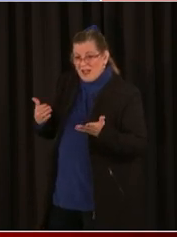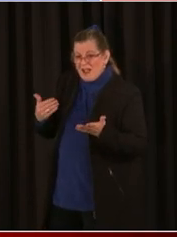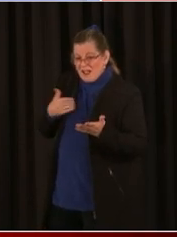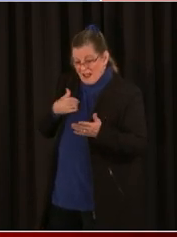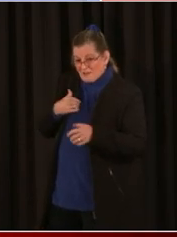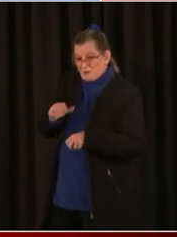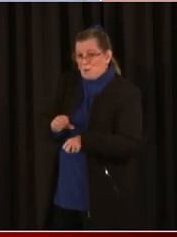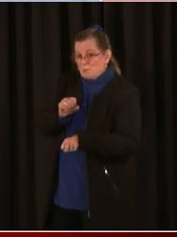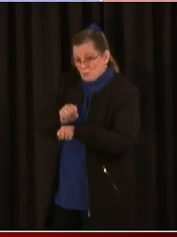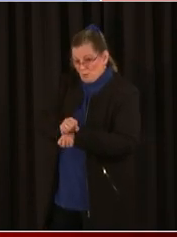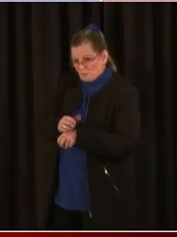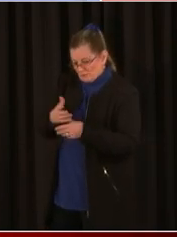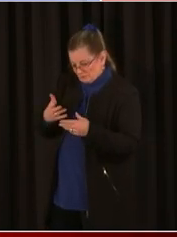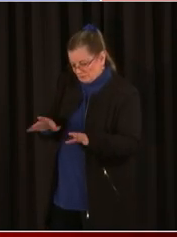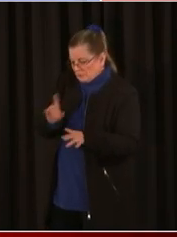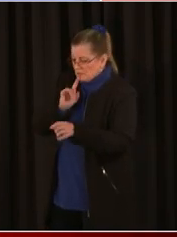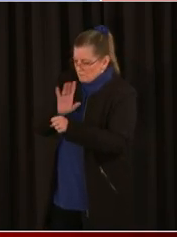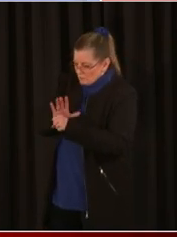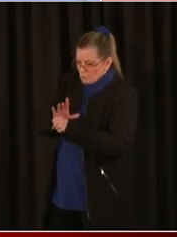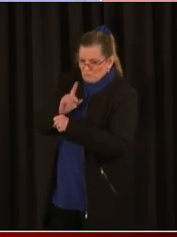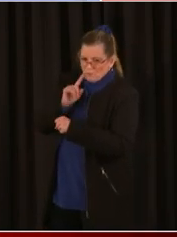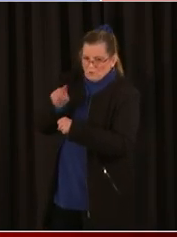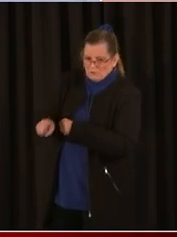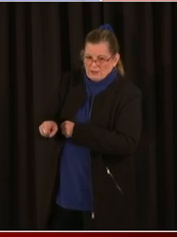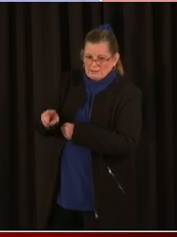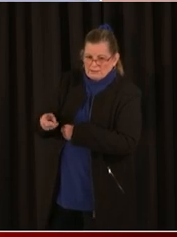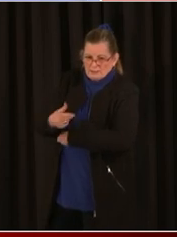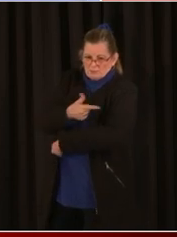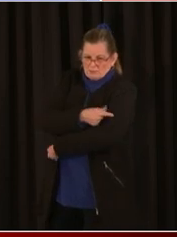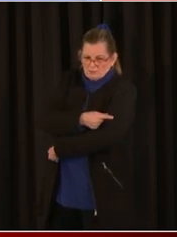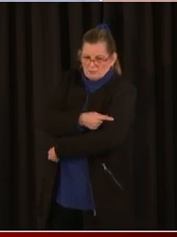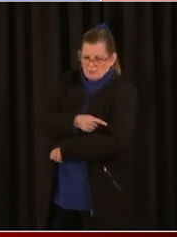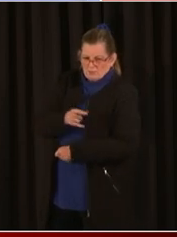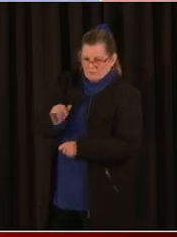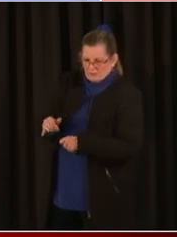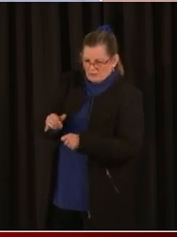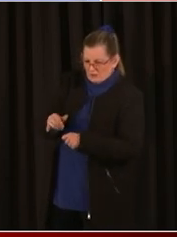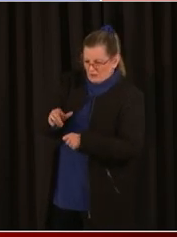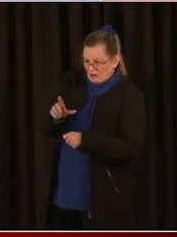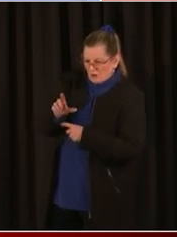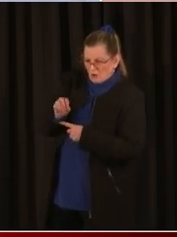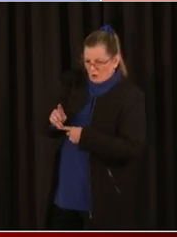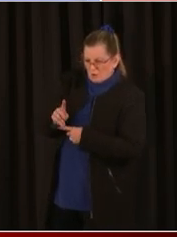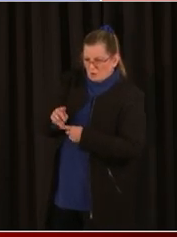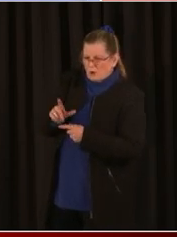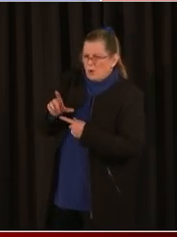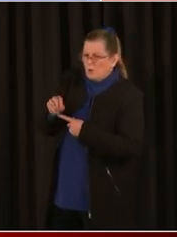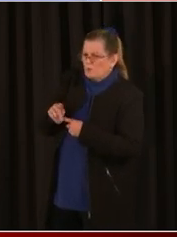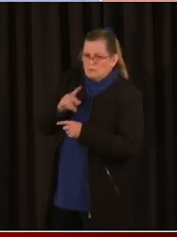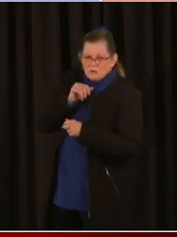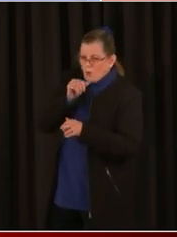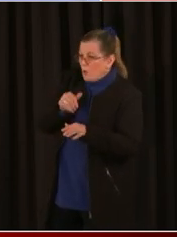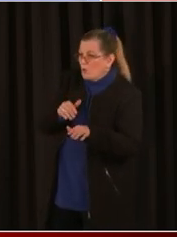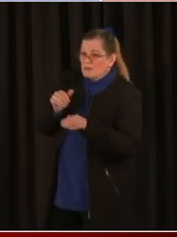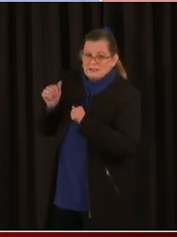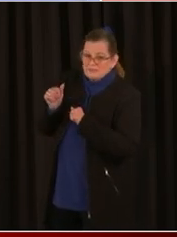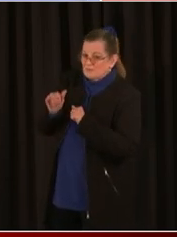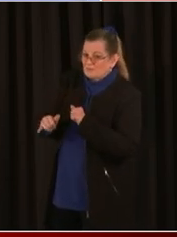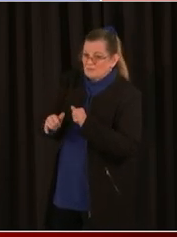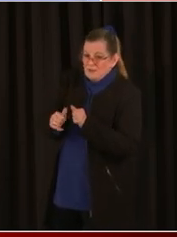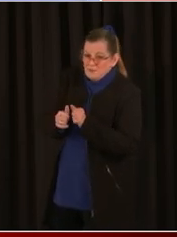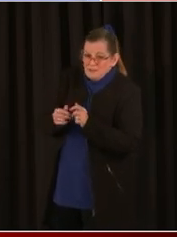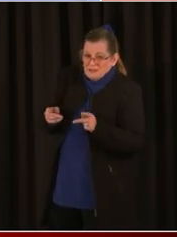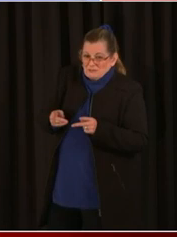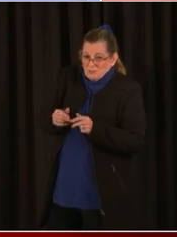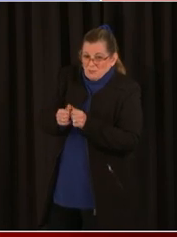that appointment scheduled for them, okay? So that's a loop we want to make sure gets closed, that you don't leave without the appointment actually